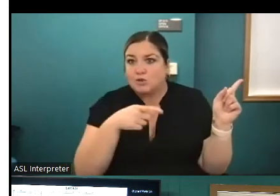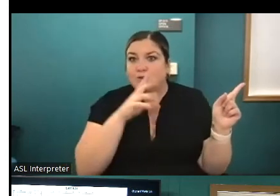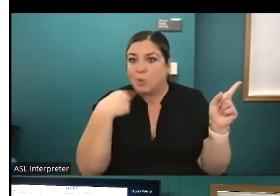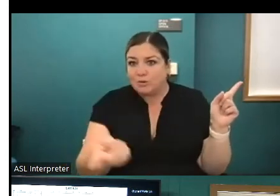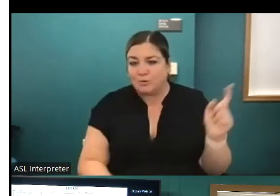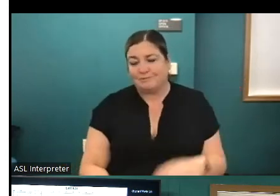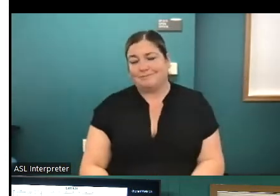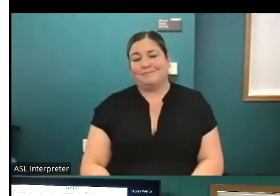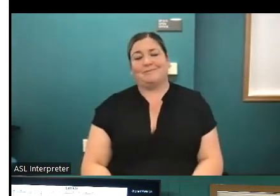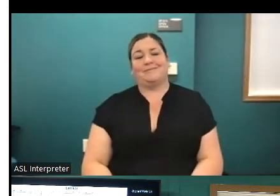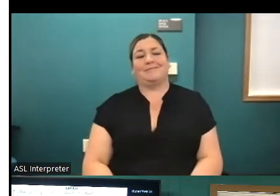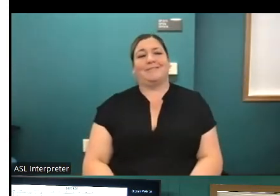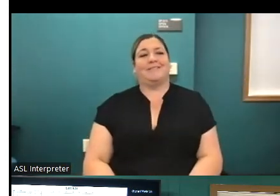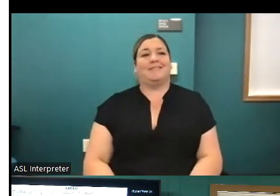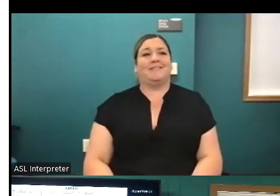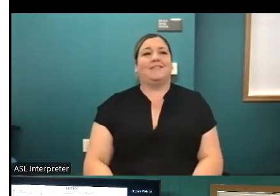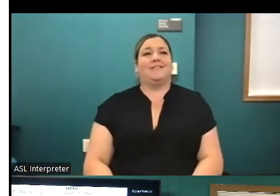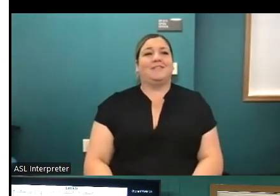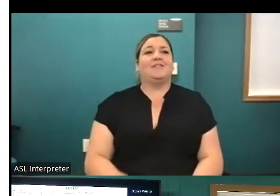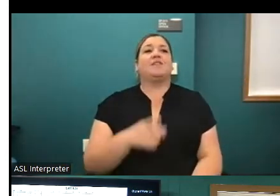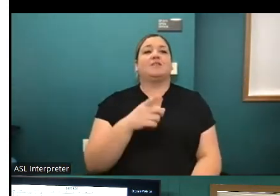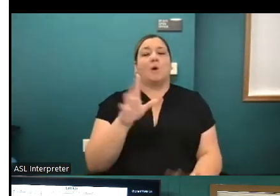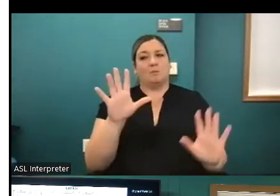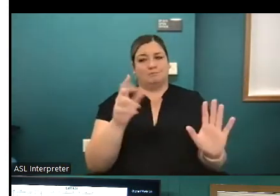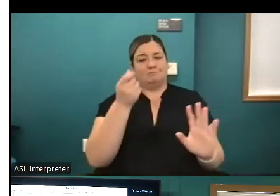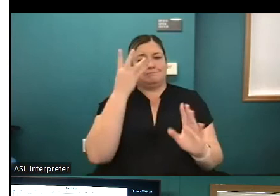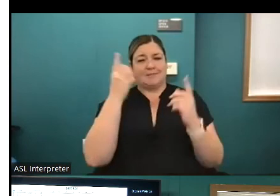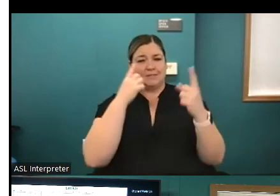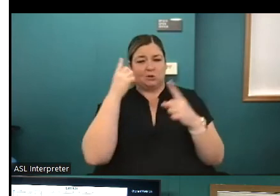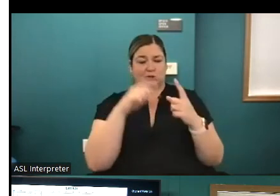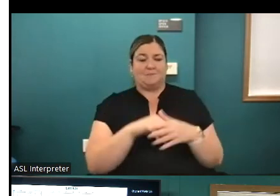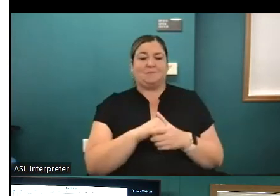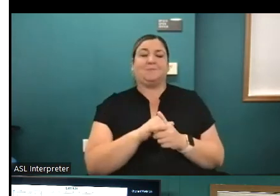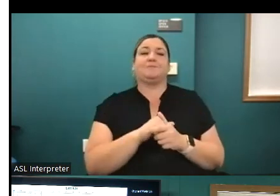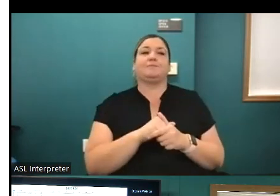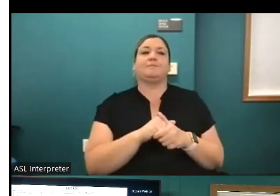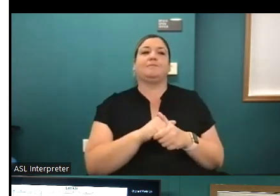you know. So, a couple of considerations.